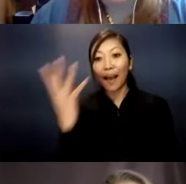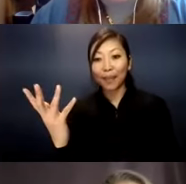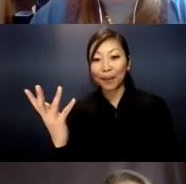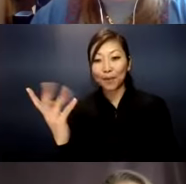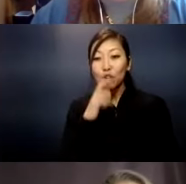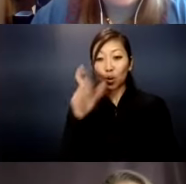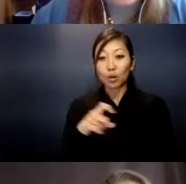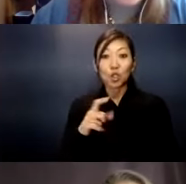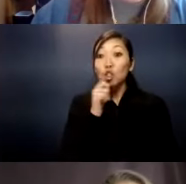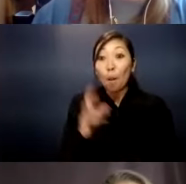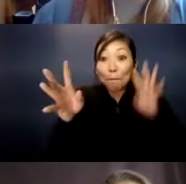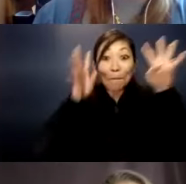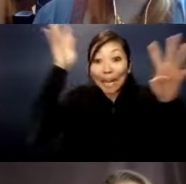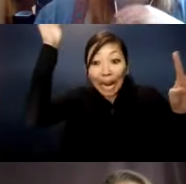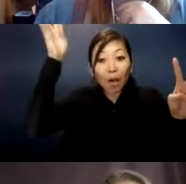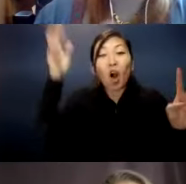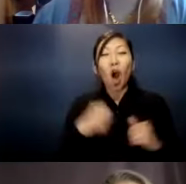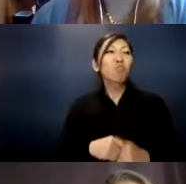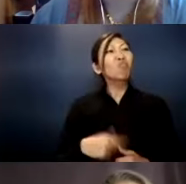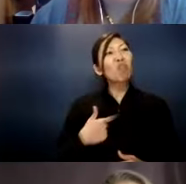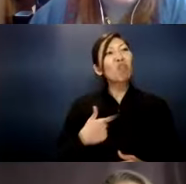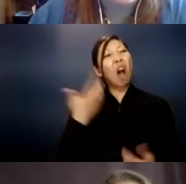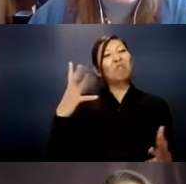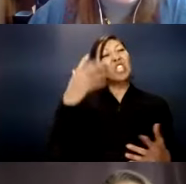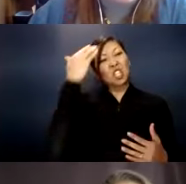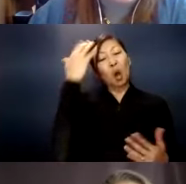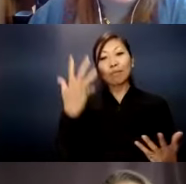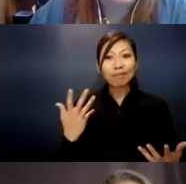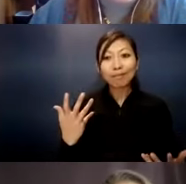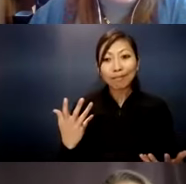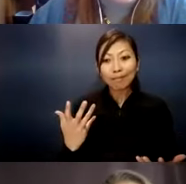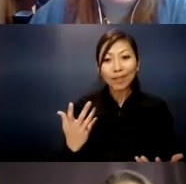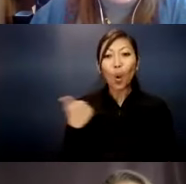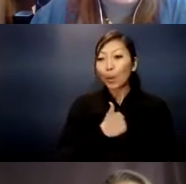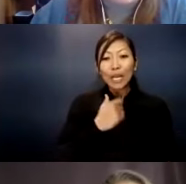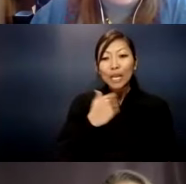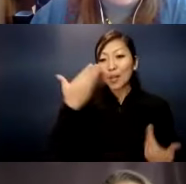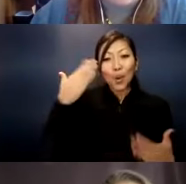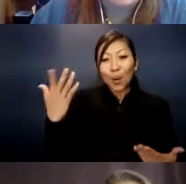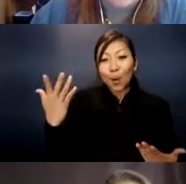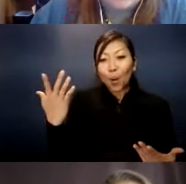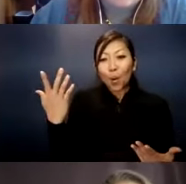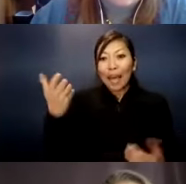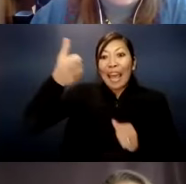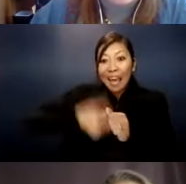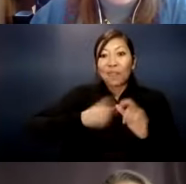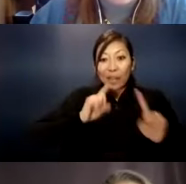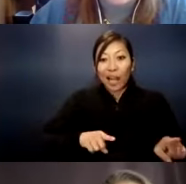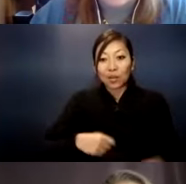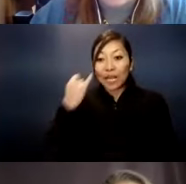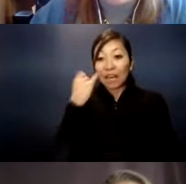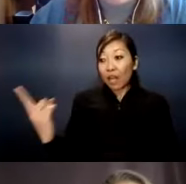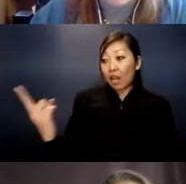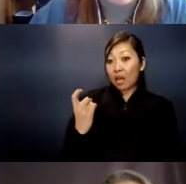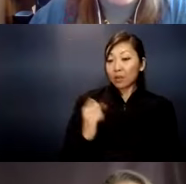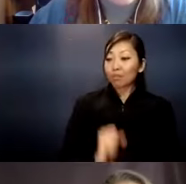Definitely don't make something up. And if you don't know something or the answer to the question that they asked you, you can